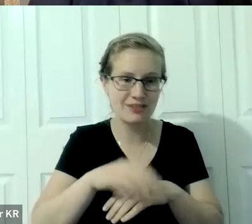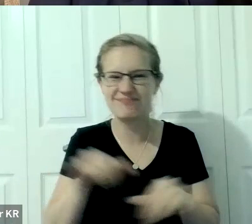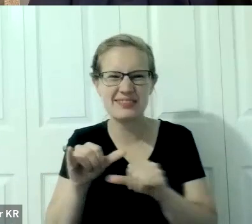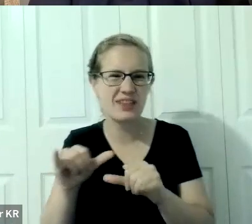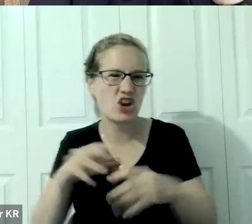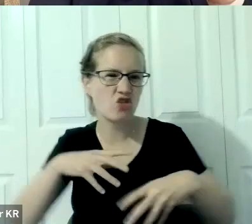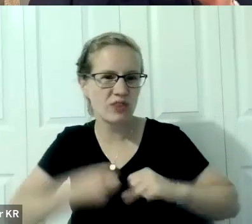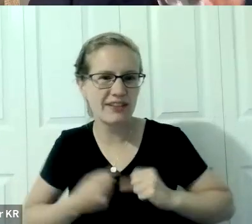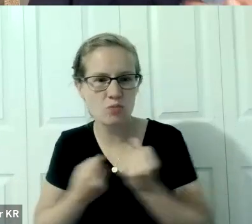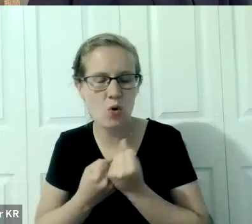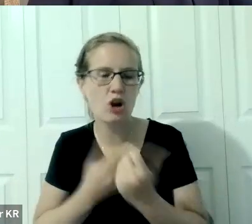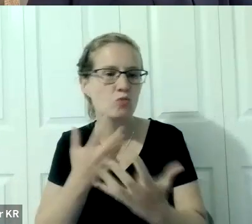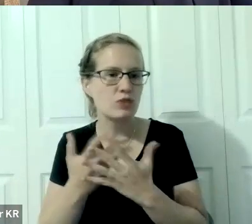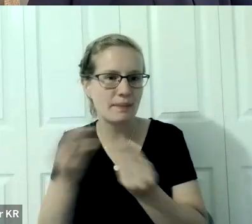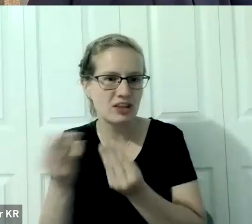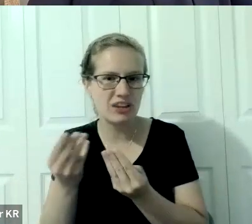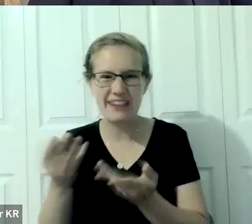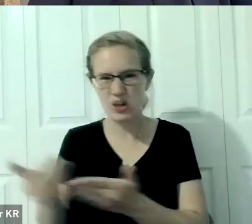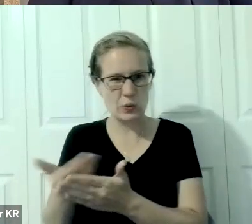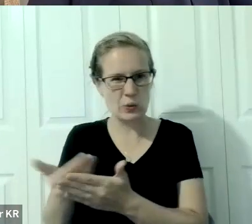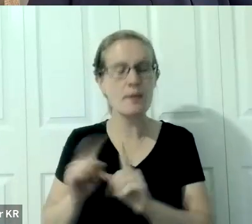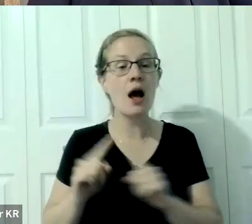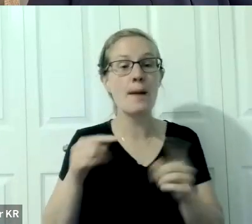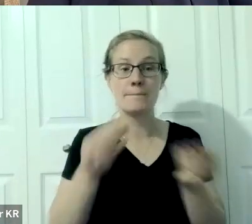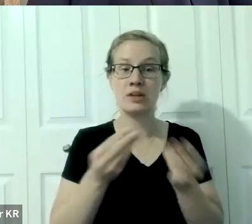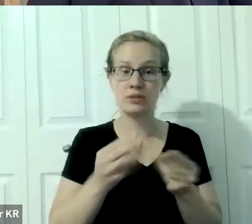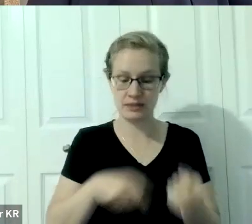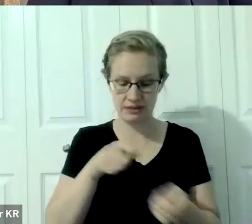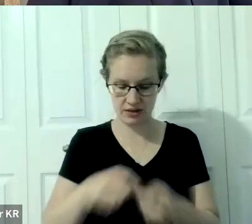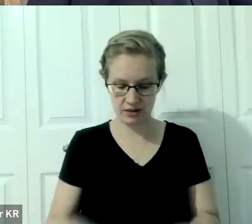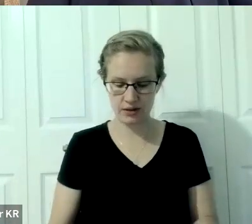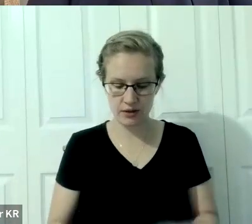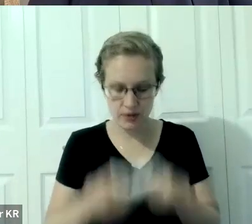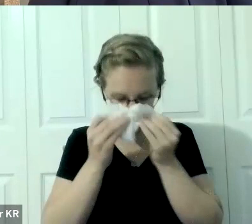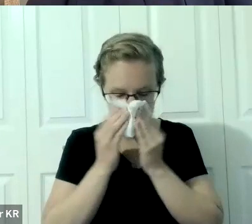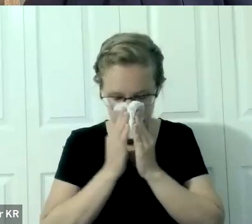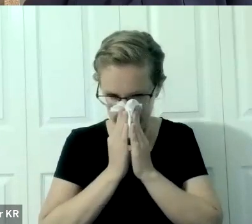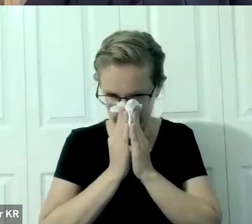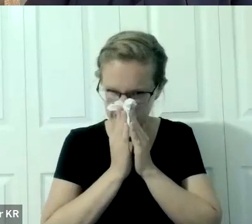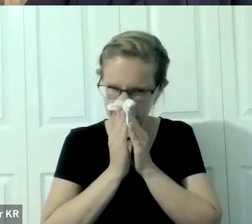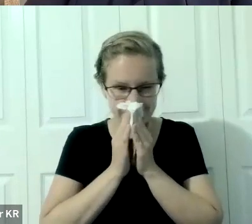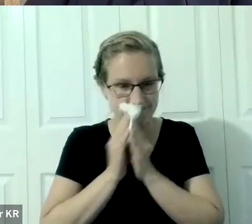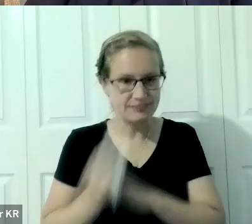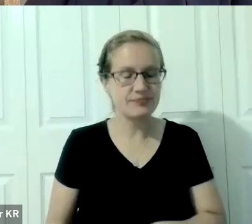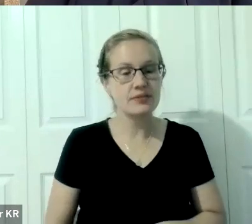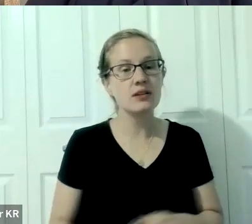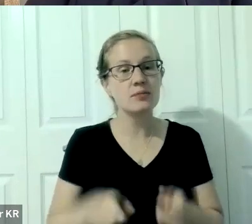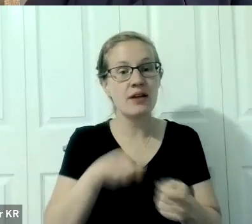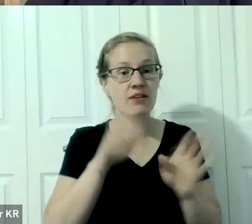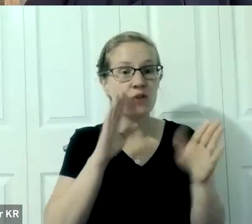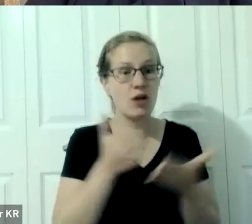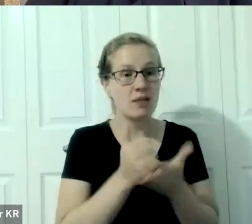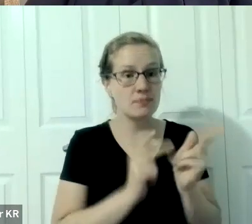grief support or prison ministry, but a ministry that's specifically focused on accompanying people that live with mental